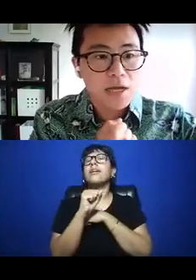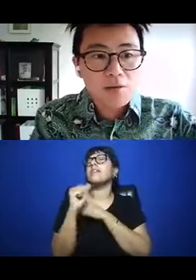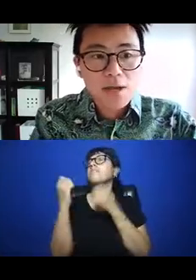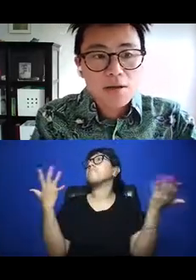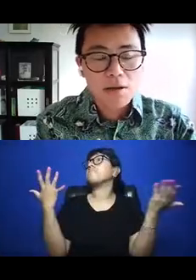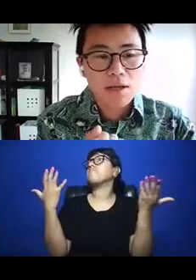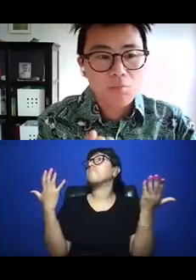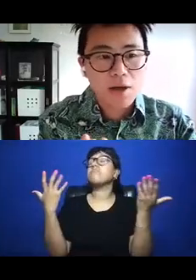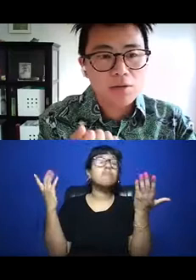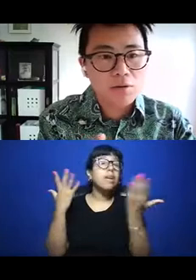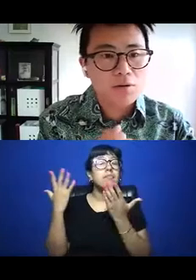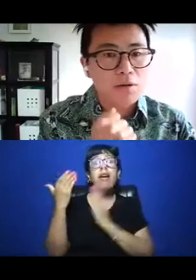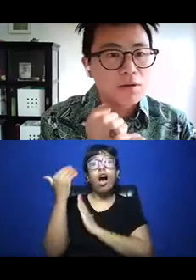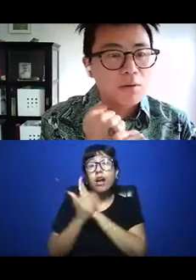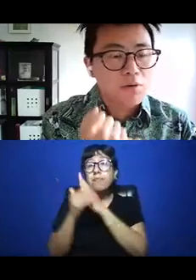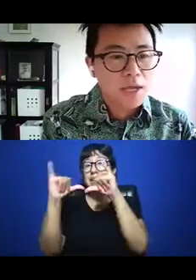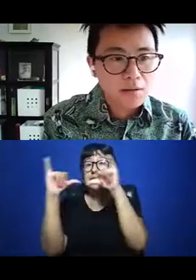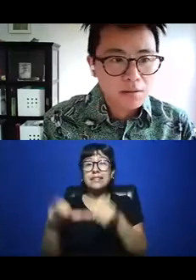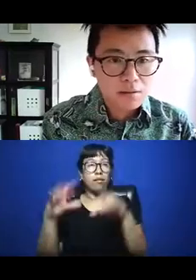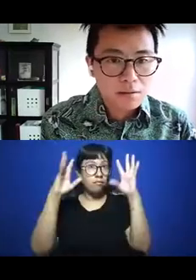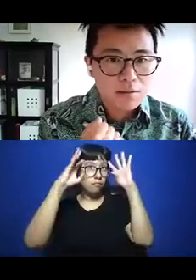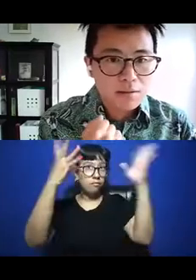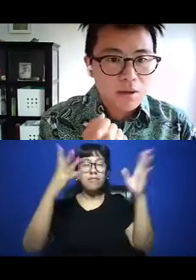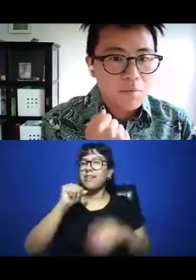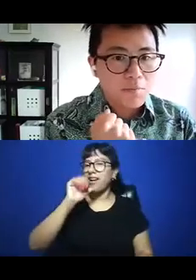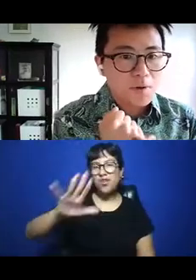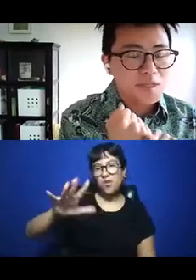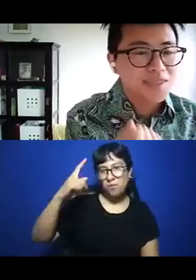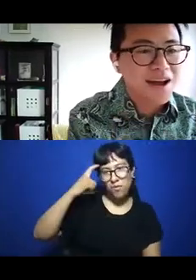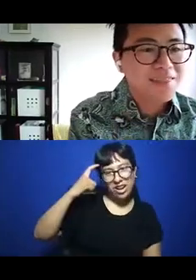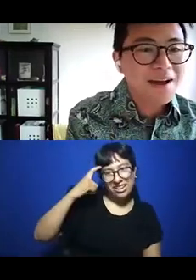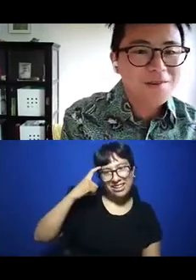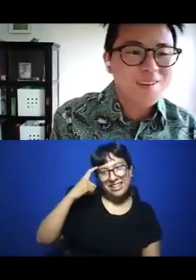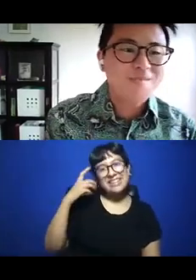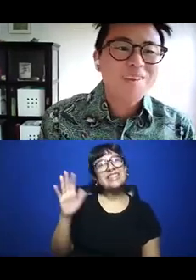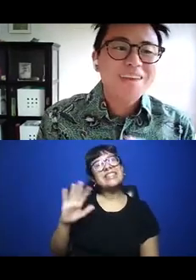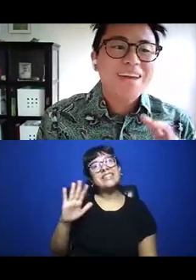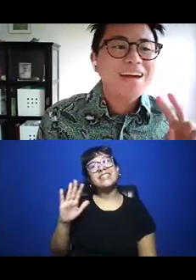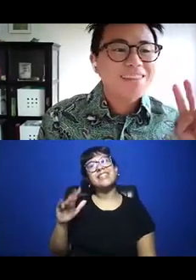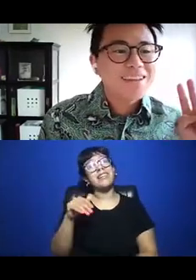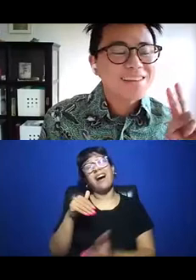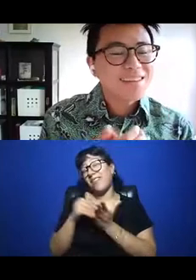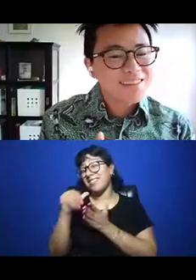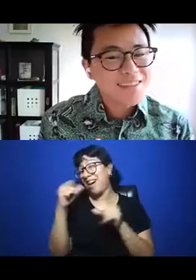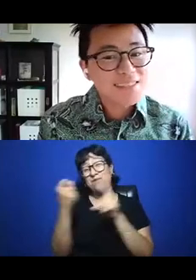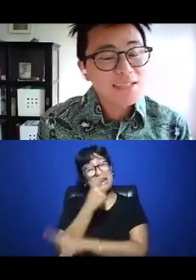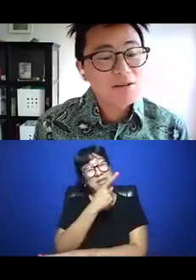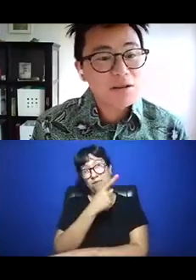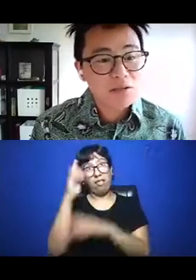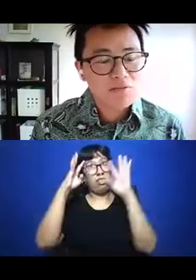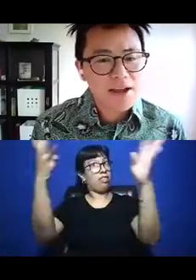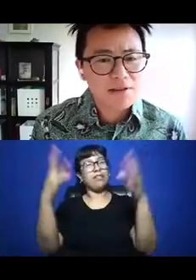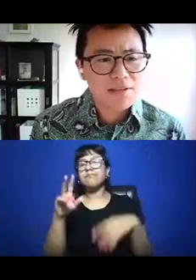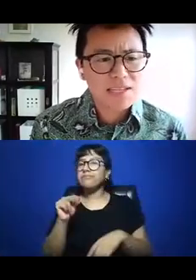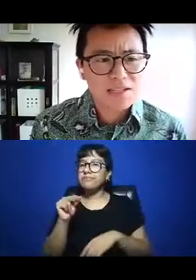by a generator and not by your brain, which is not that random. And then the other thing is to turn